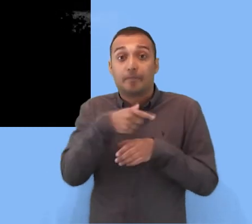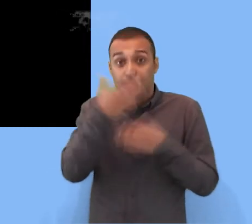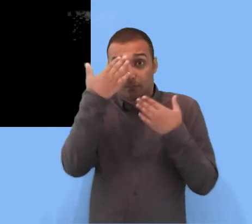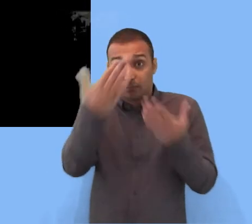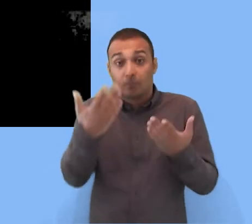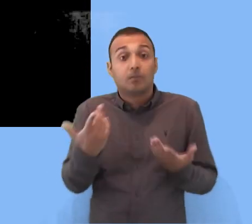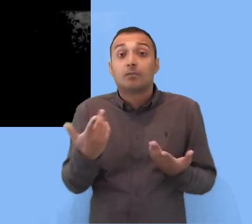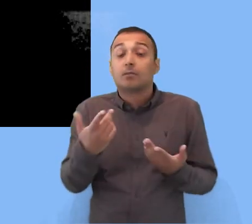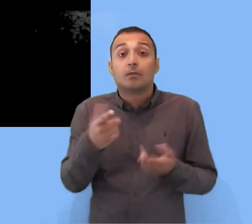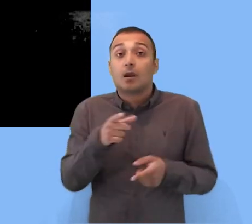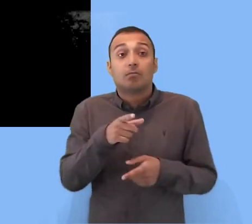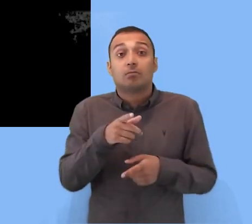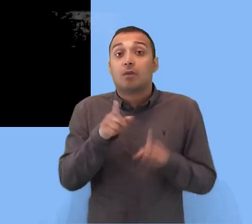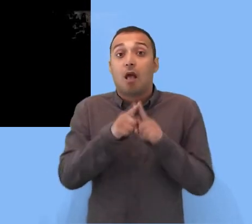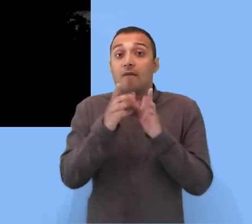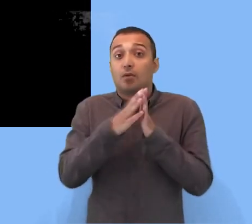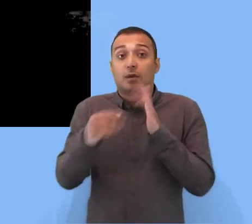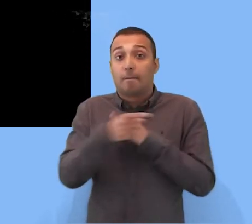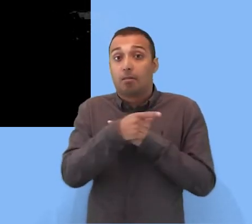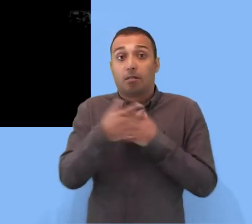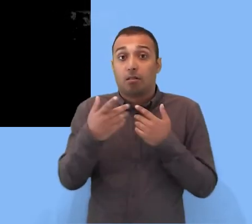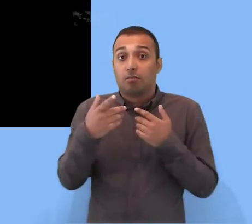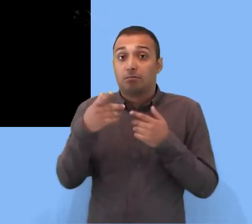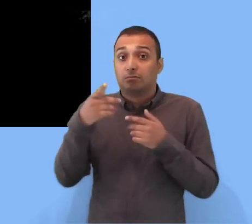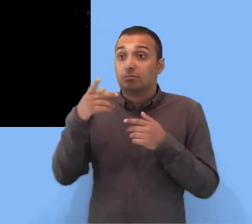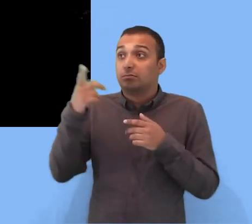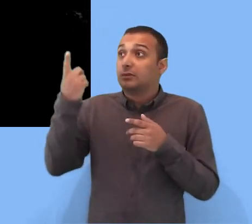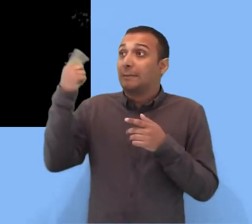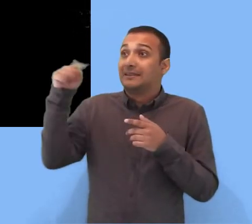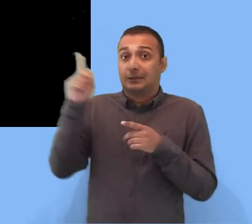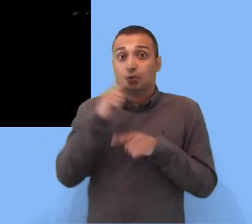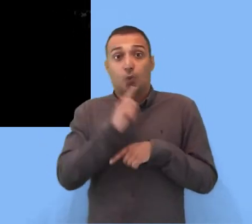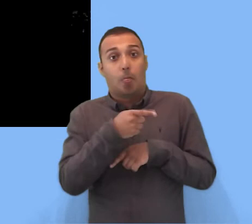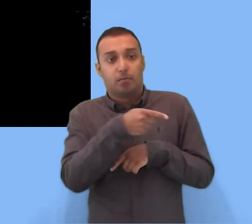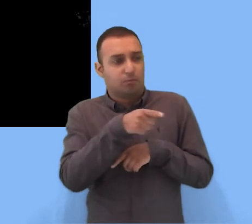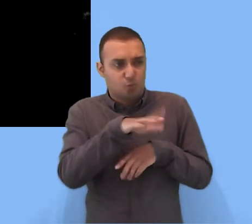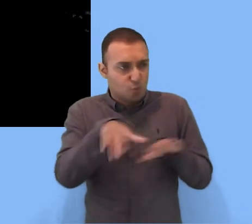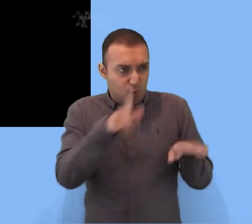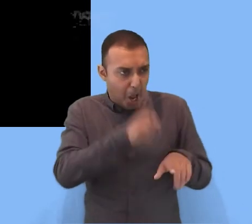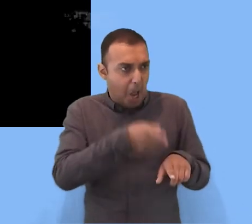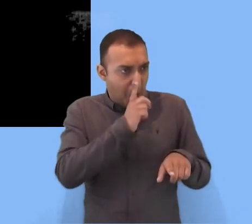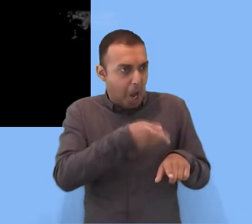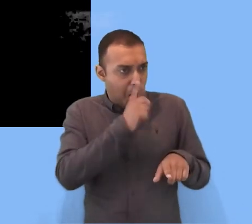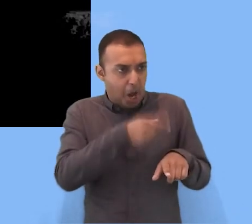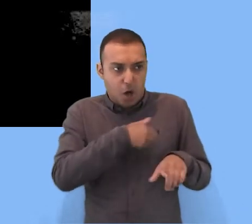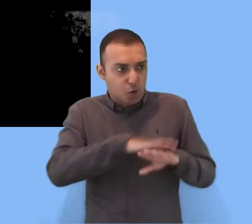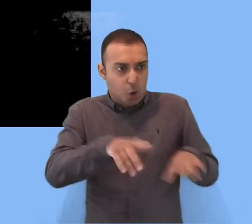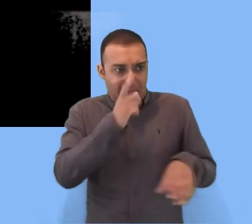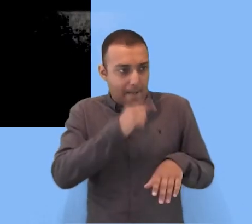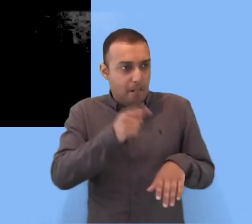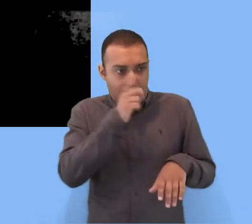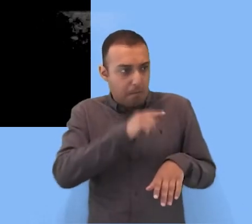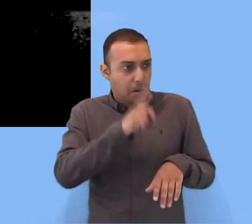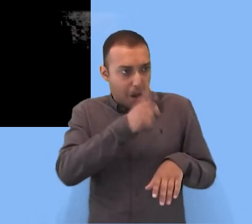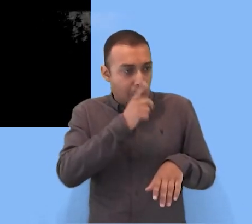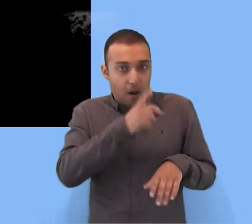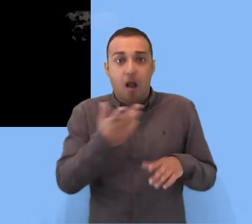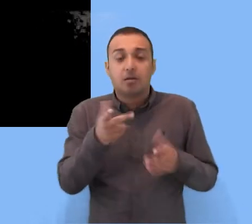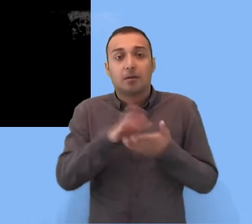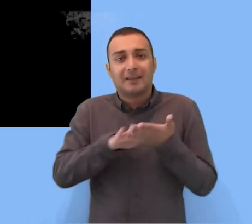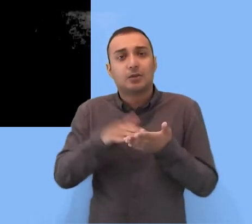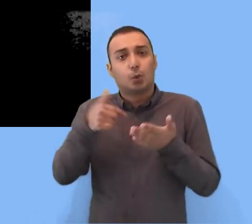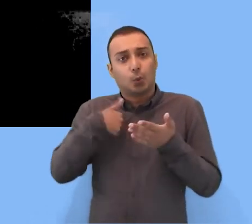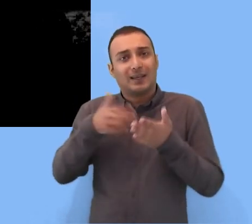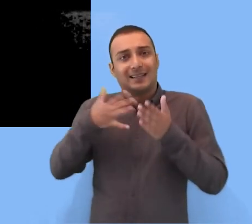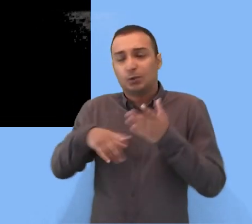have been told they aren't capable or whatever. One of the things we need to do is tell parents, you matter, you can have an